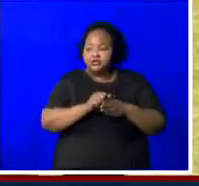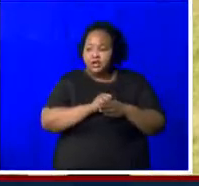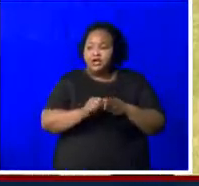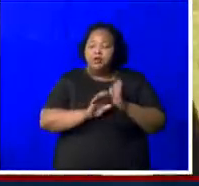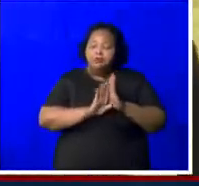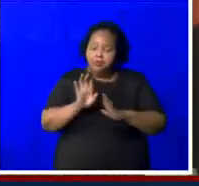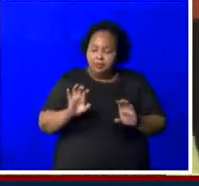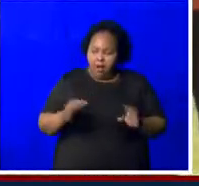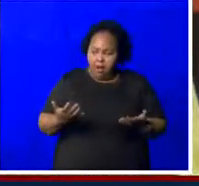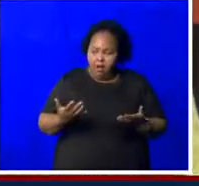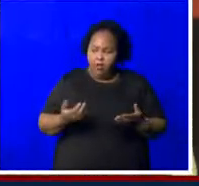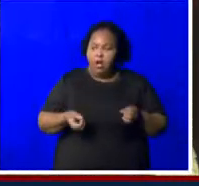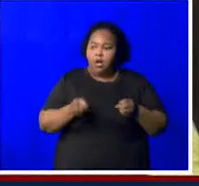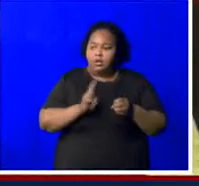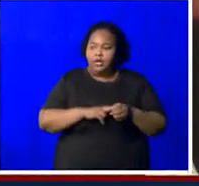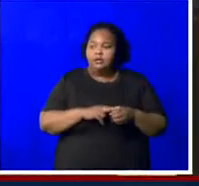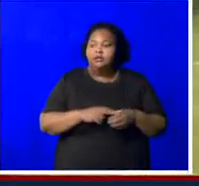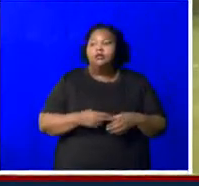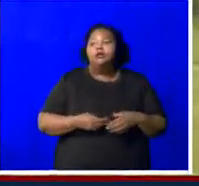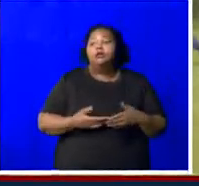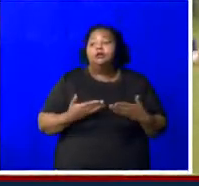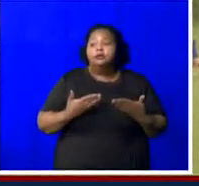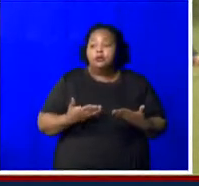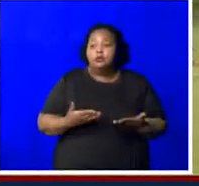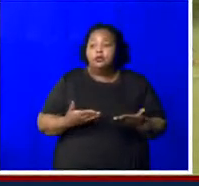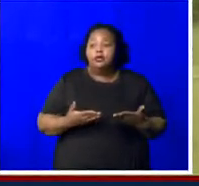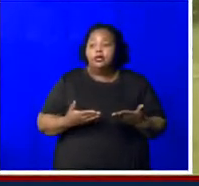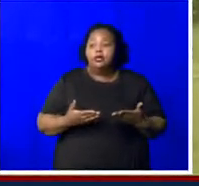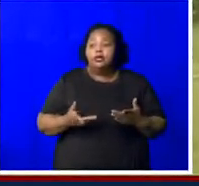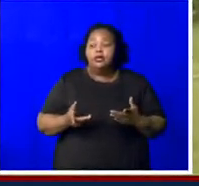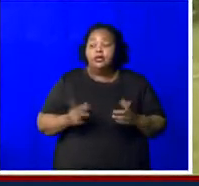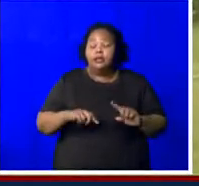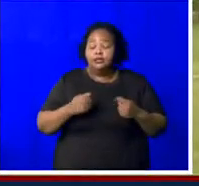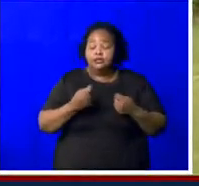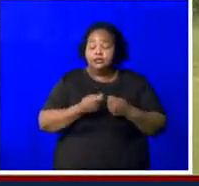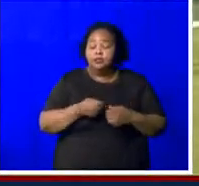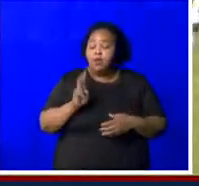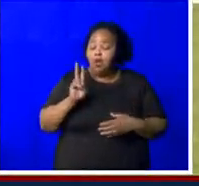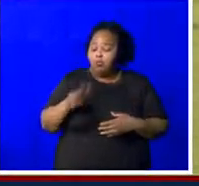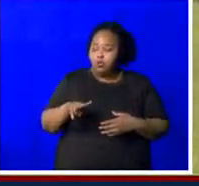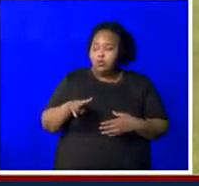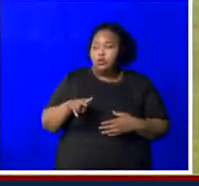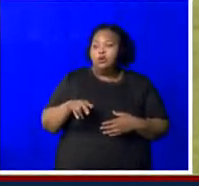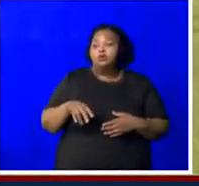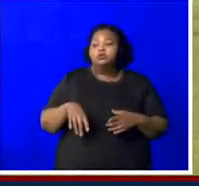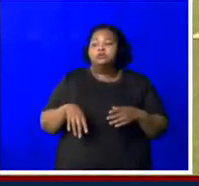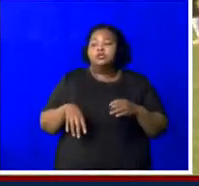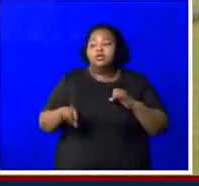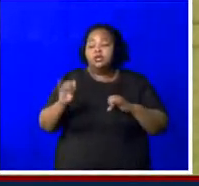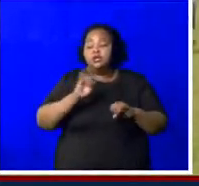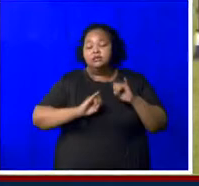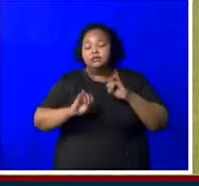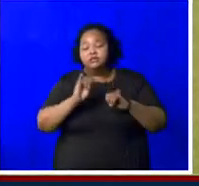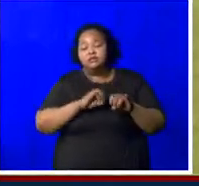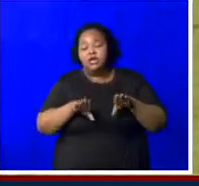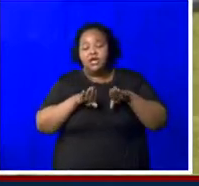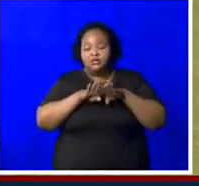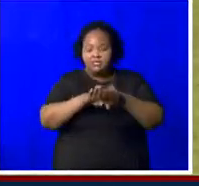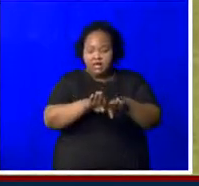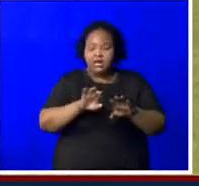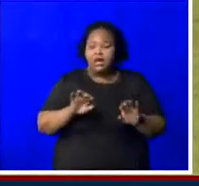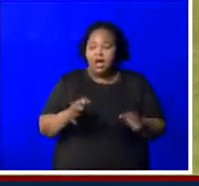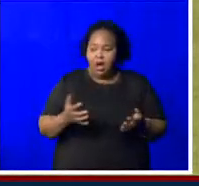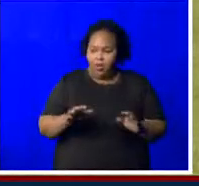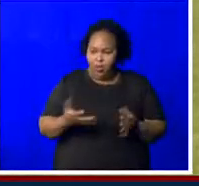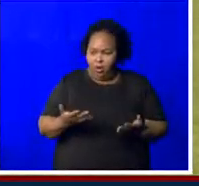babona the international standards lokuthi anjani. We have a few lengicabanga ukuthi they are aware because